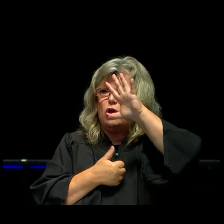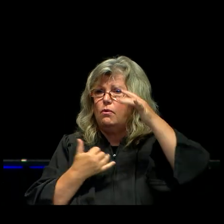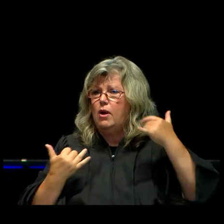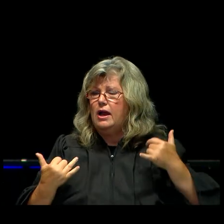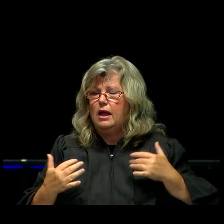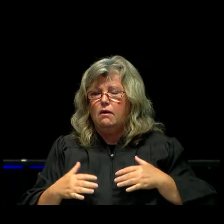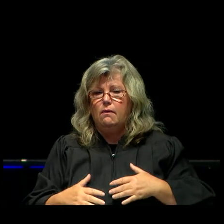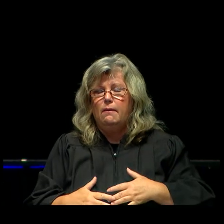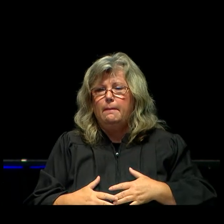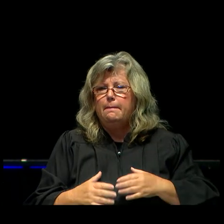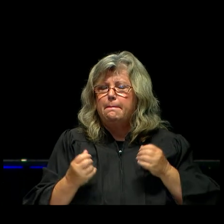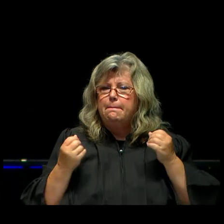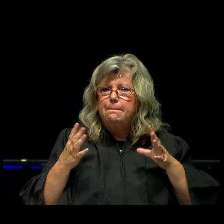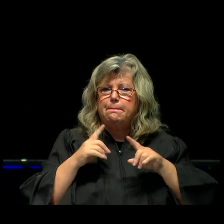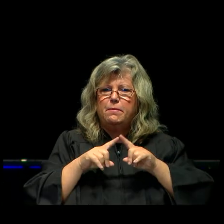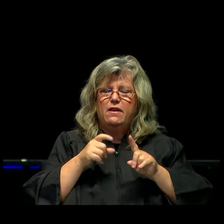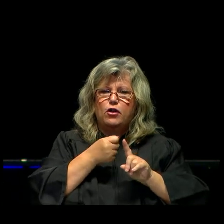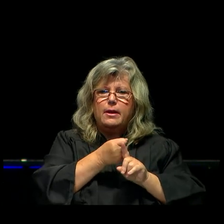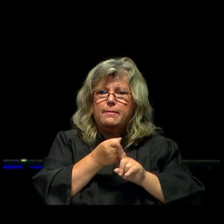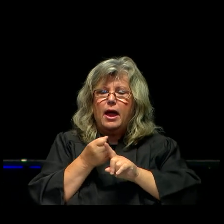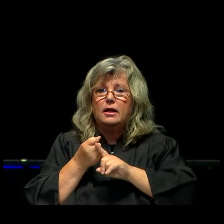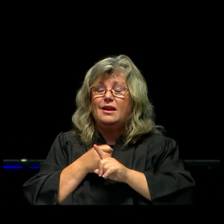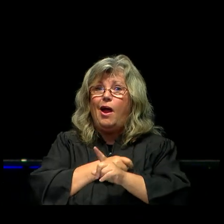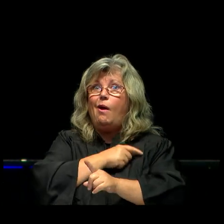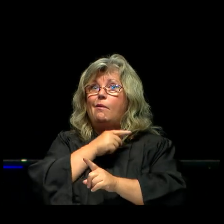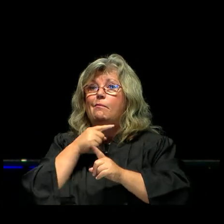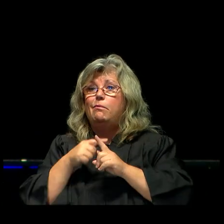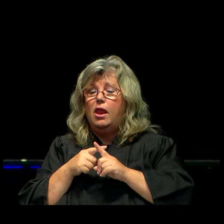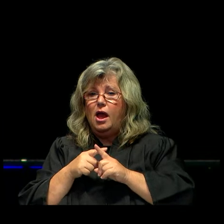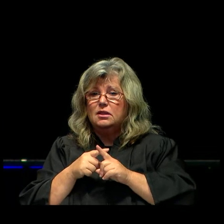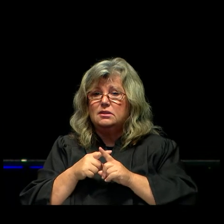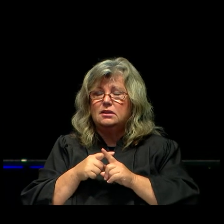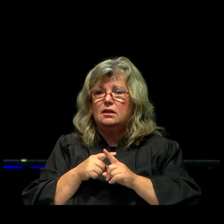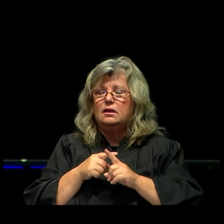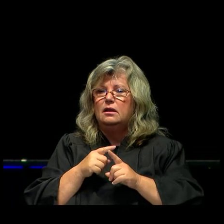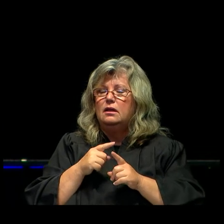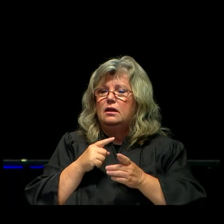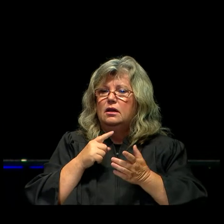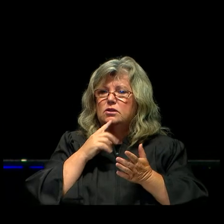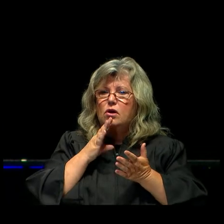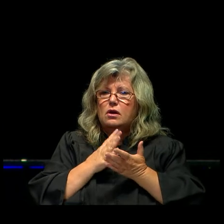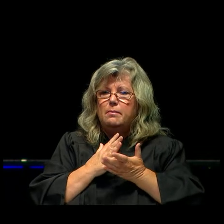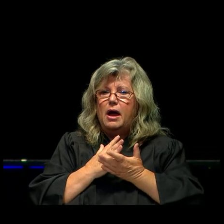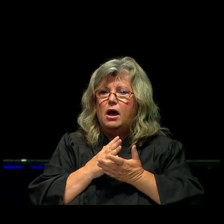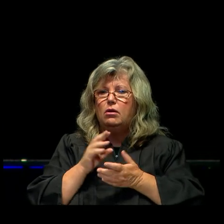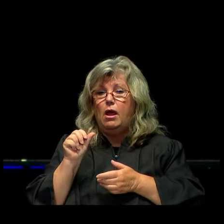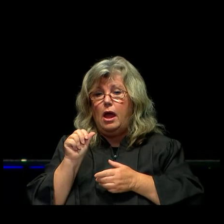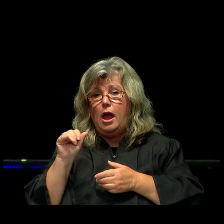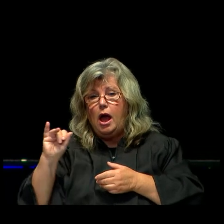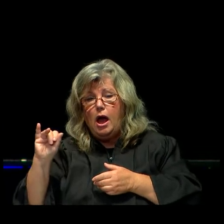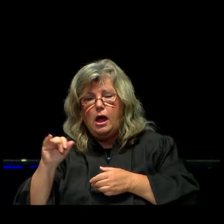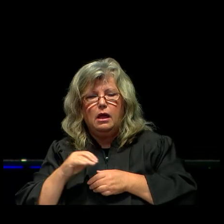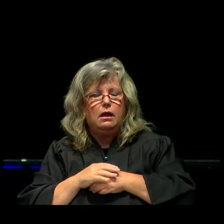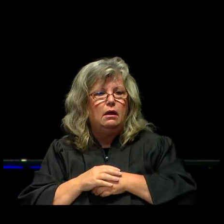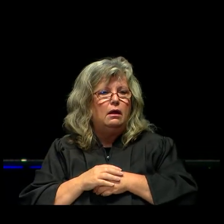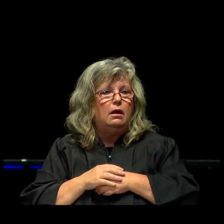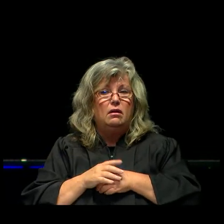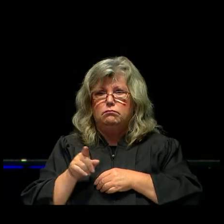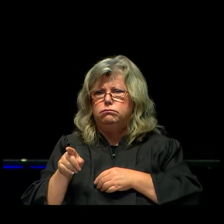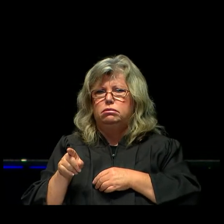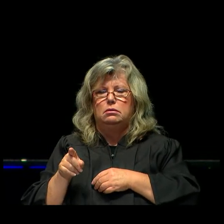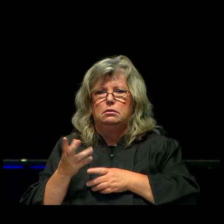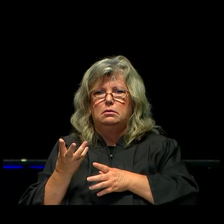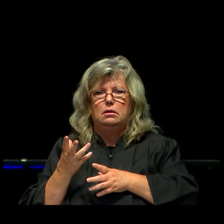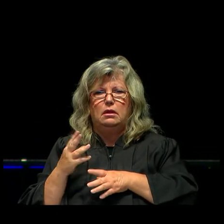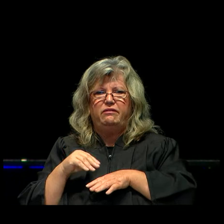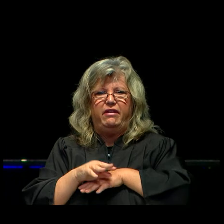all these impacts. And then on top of that, you throw in the whole discussion about artificial intelligence, AI. How is that going to